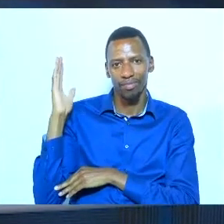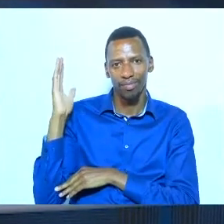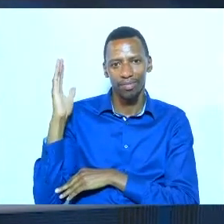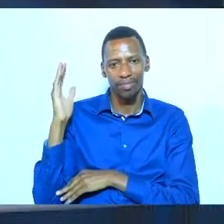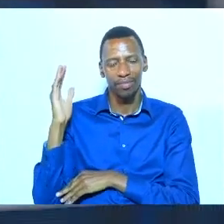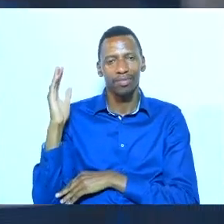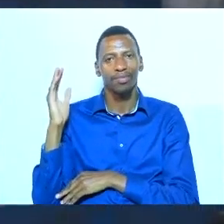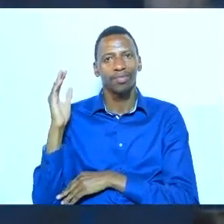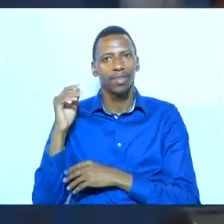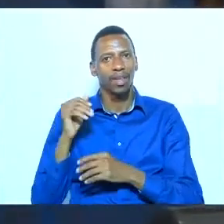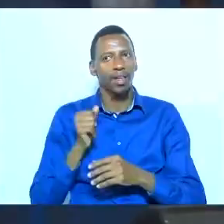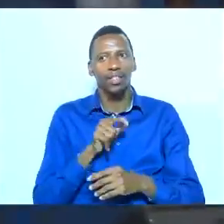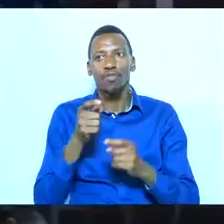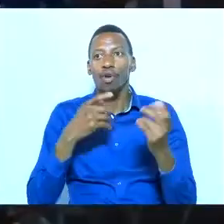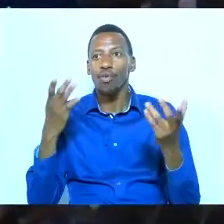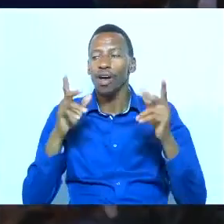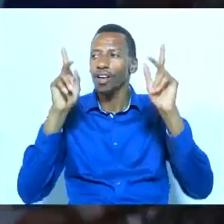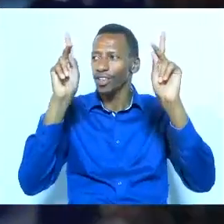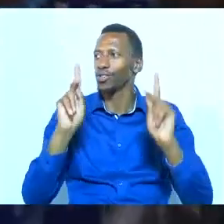one from Kisumu.